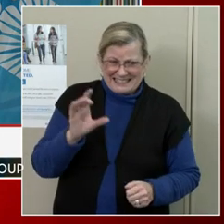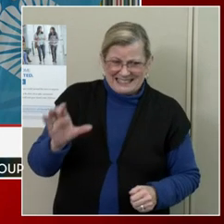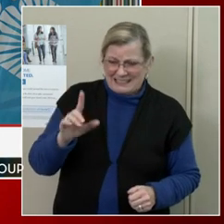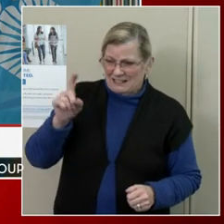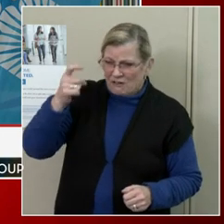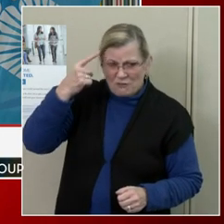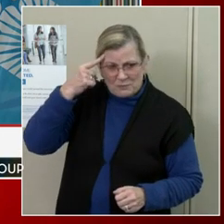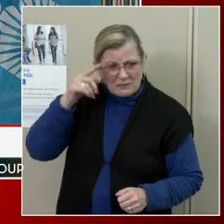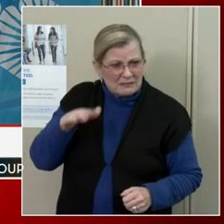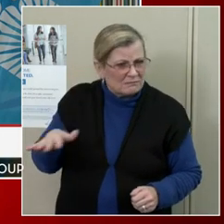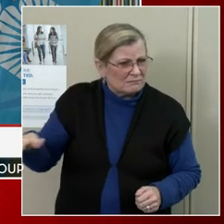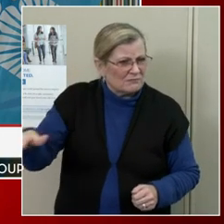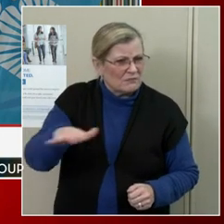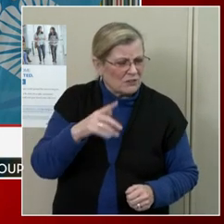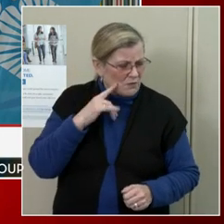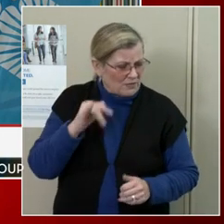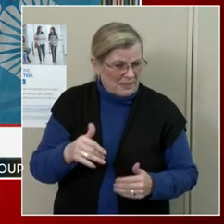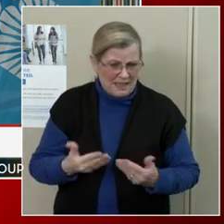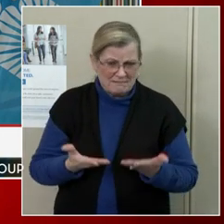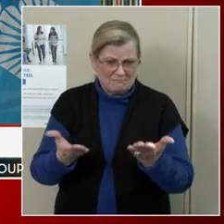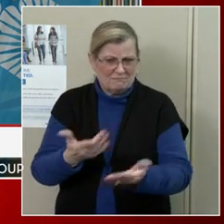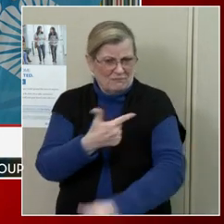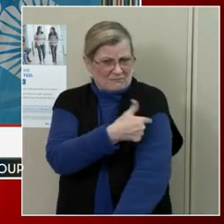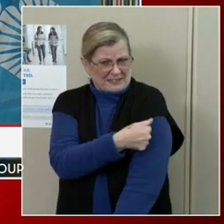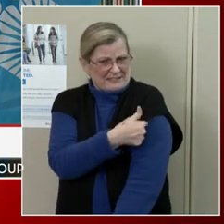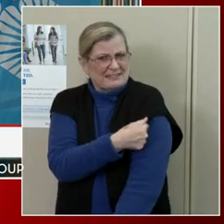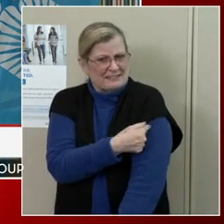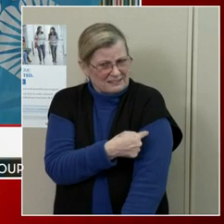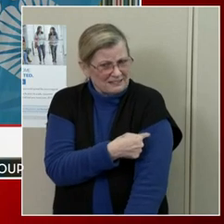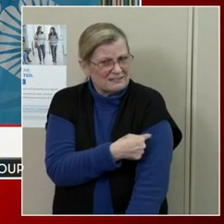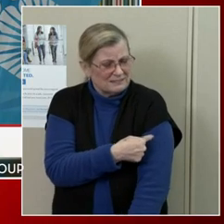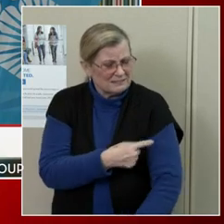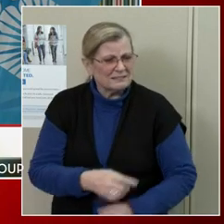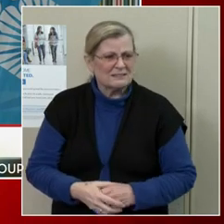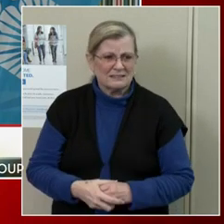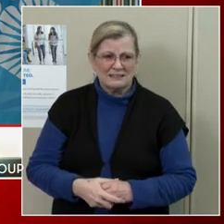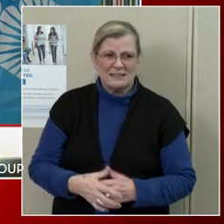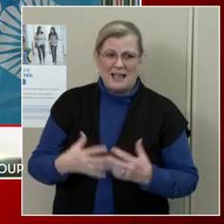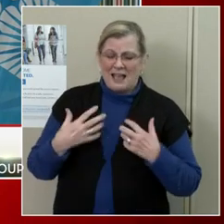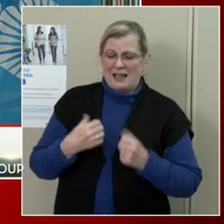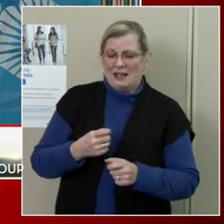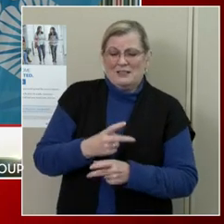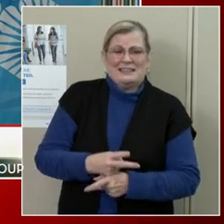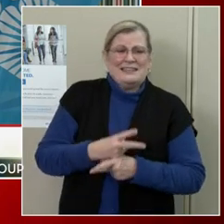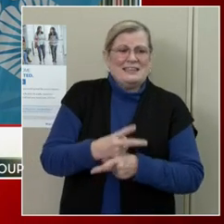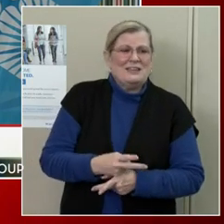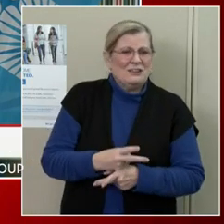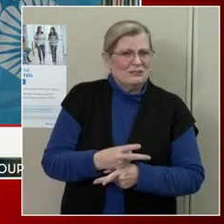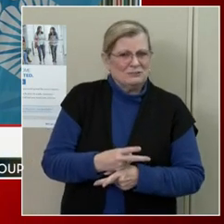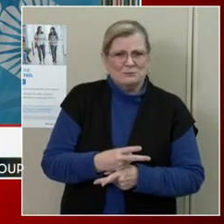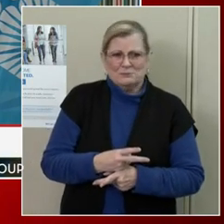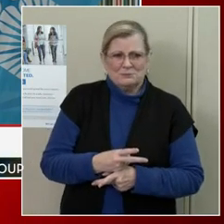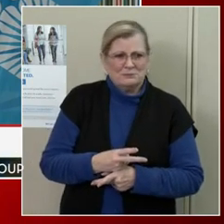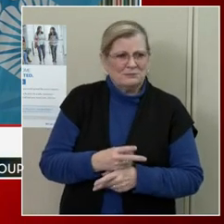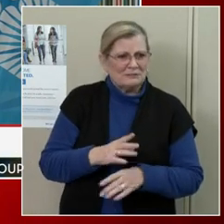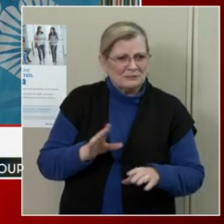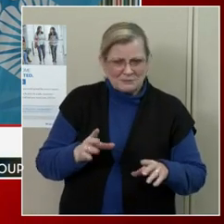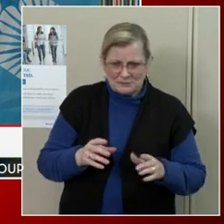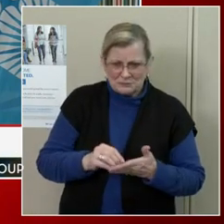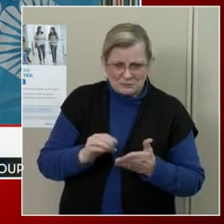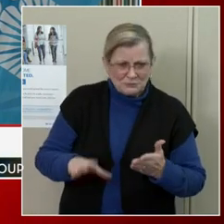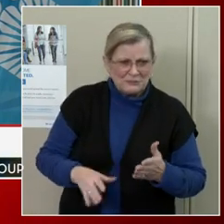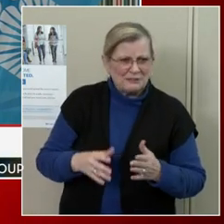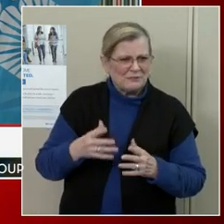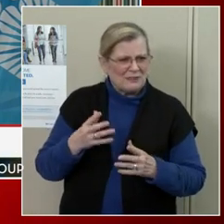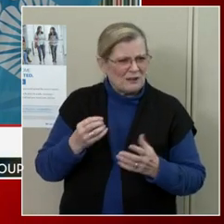be able to vaccinate our first responders and healthcare workers. And I'd like to start by thanking all of our